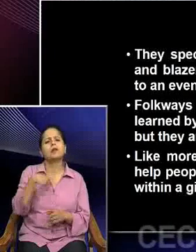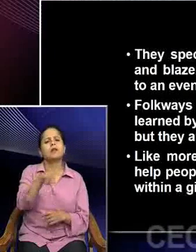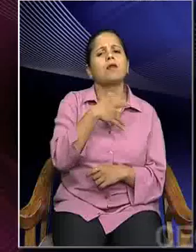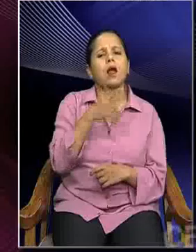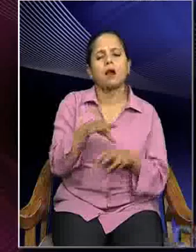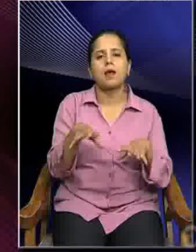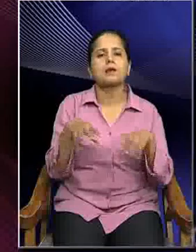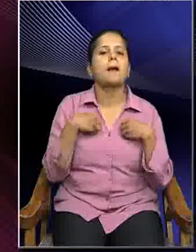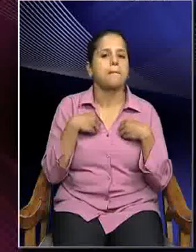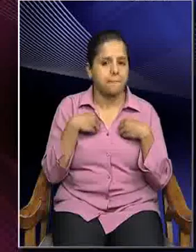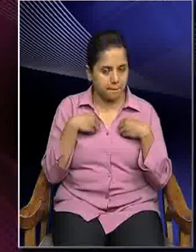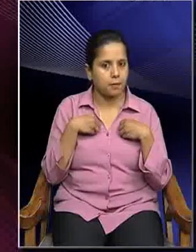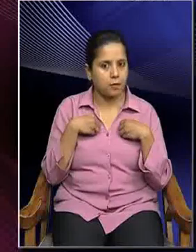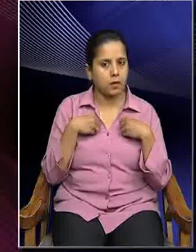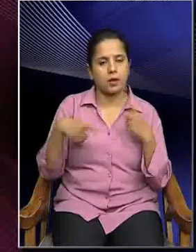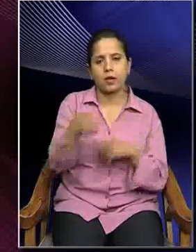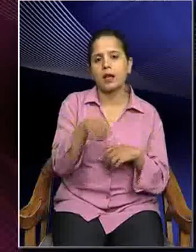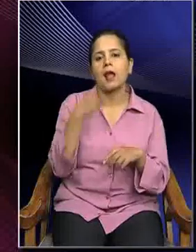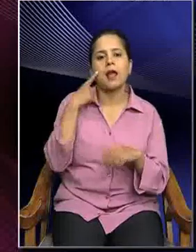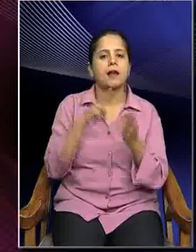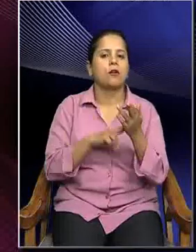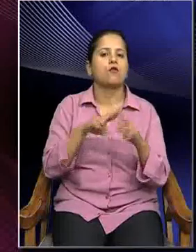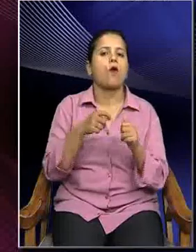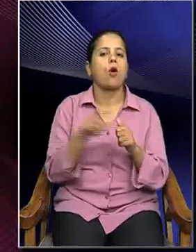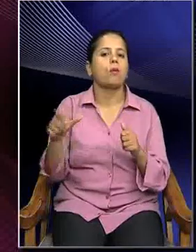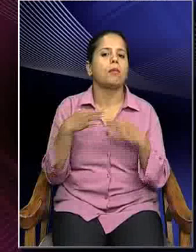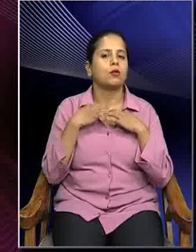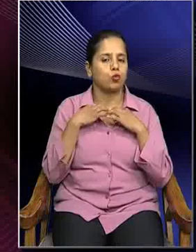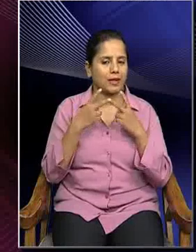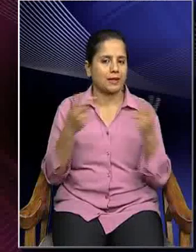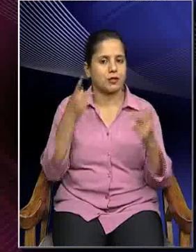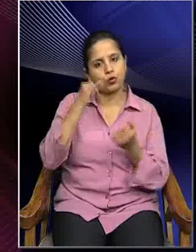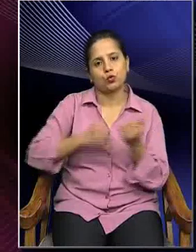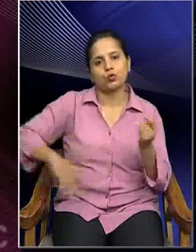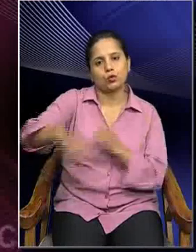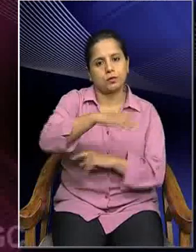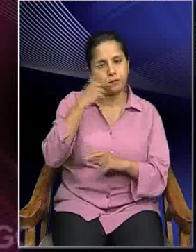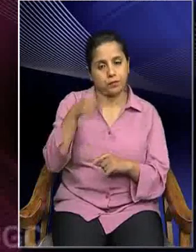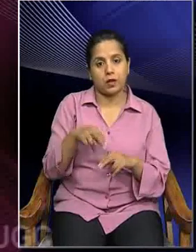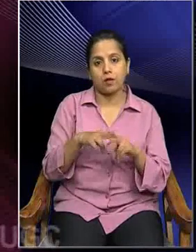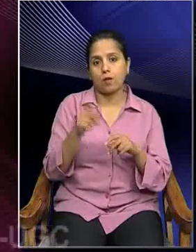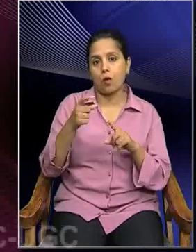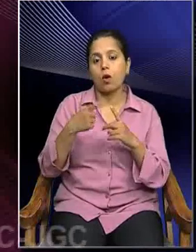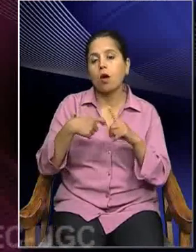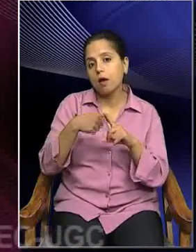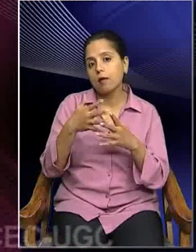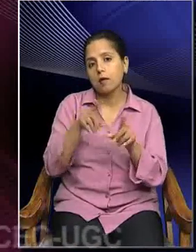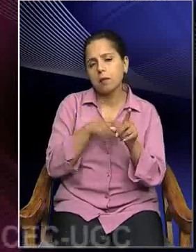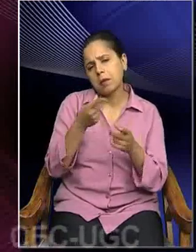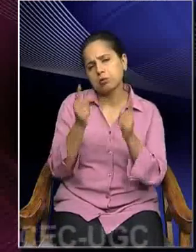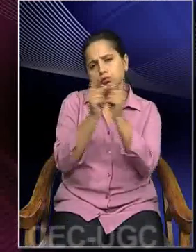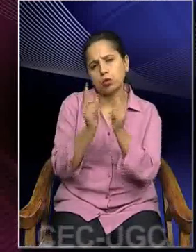accepted as a informal dress of the society. Folkways might be small